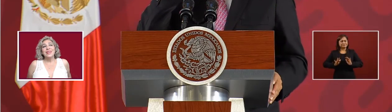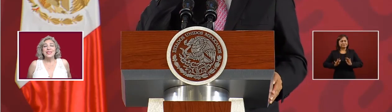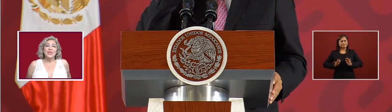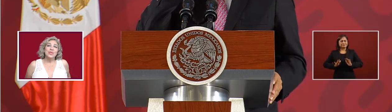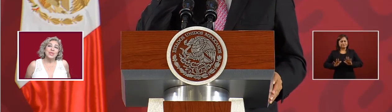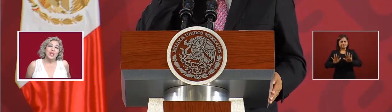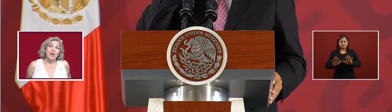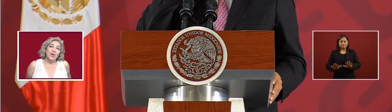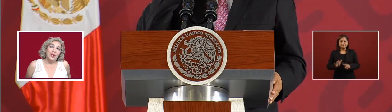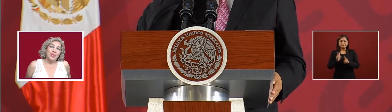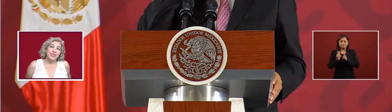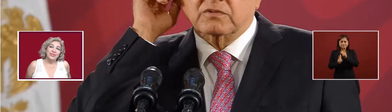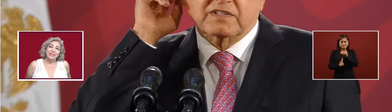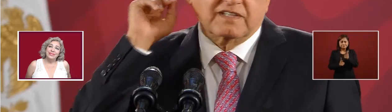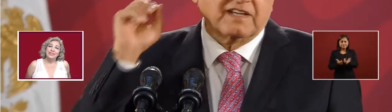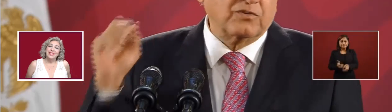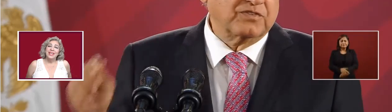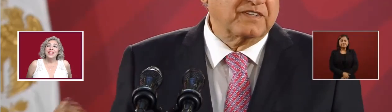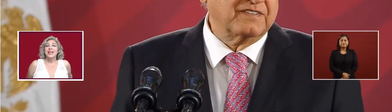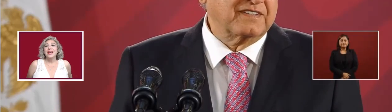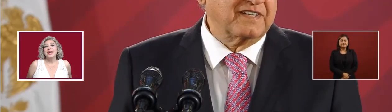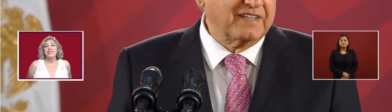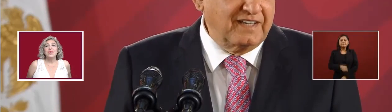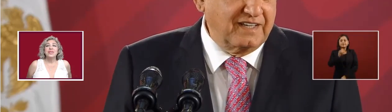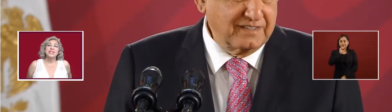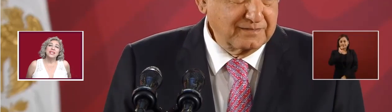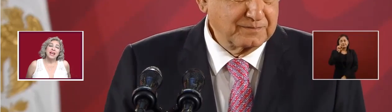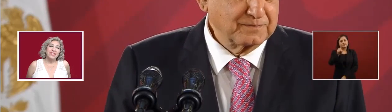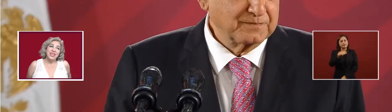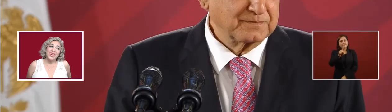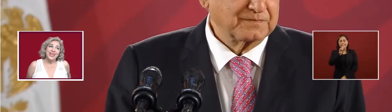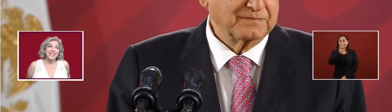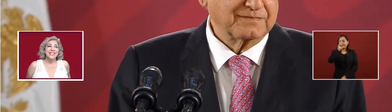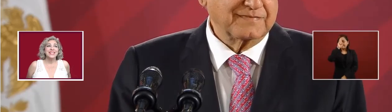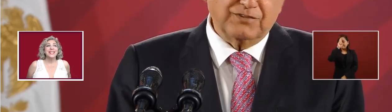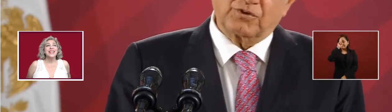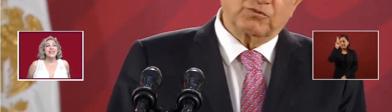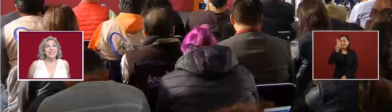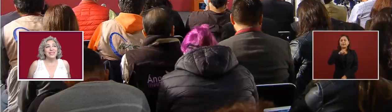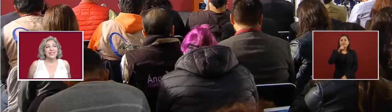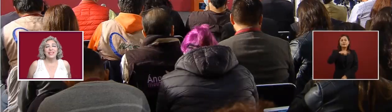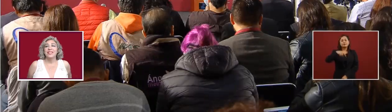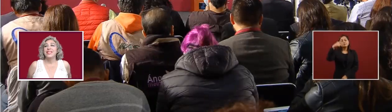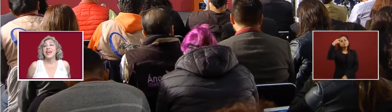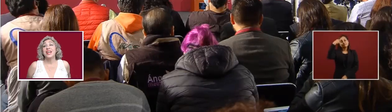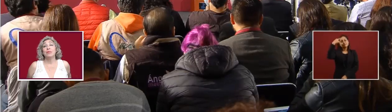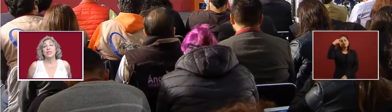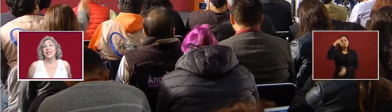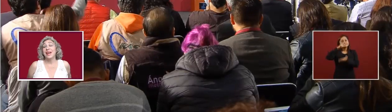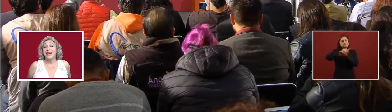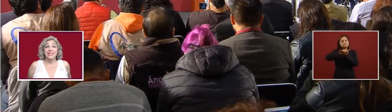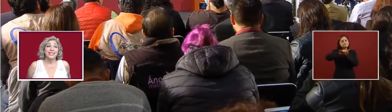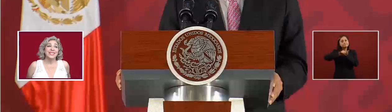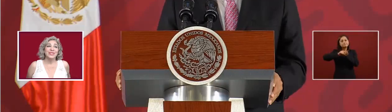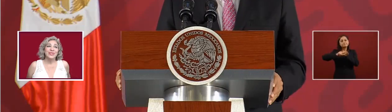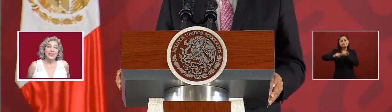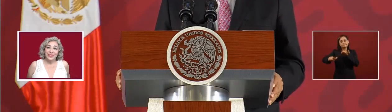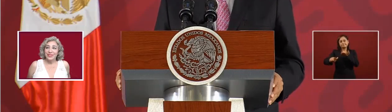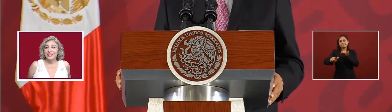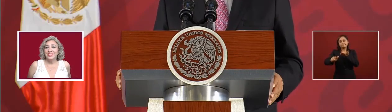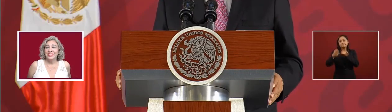go slow and of course having your conscience clear that helps a lot